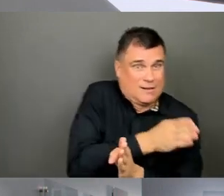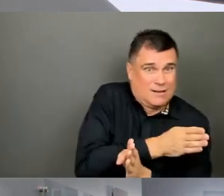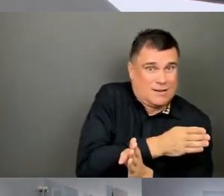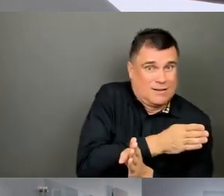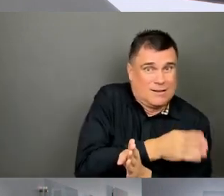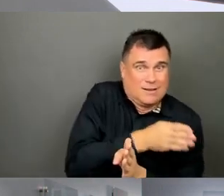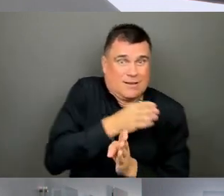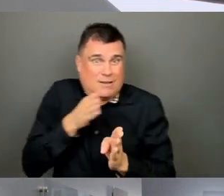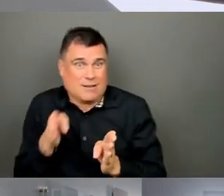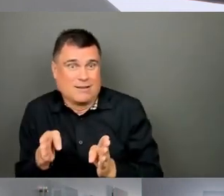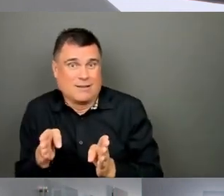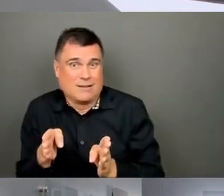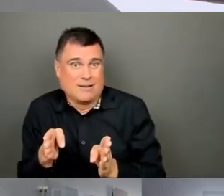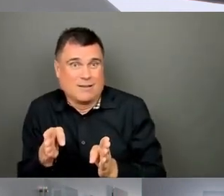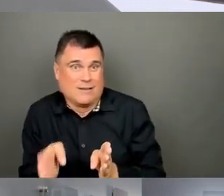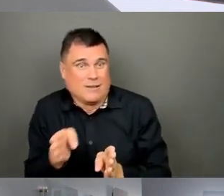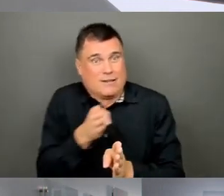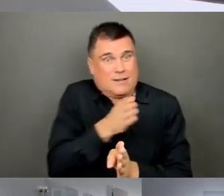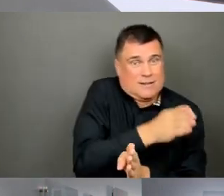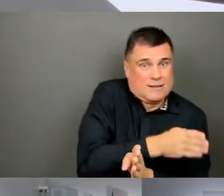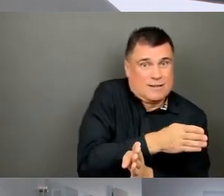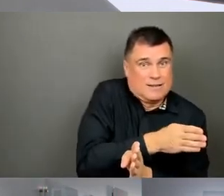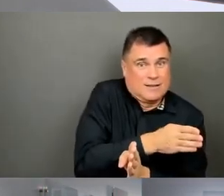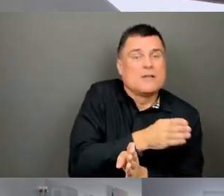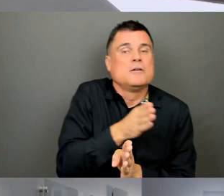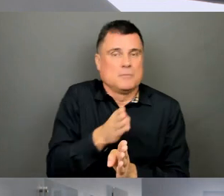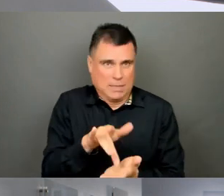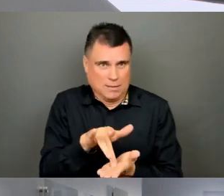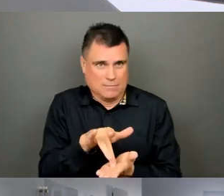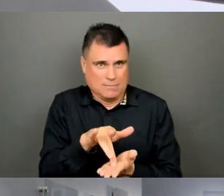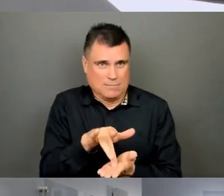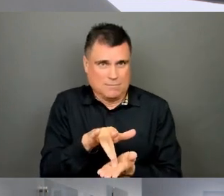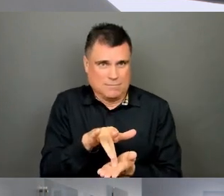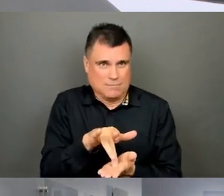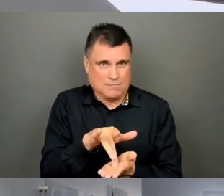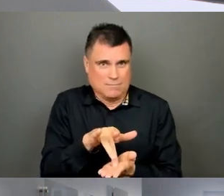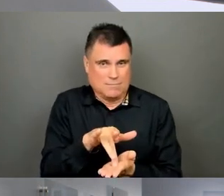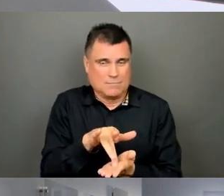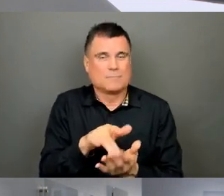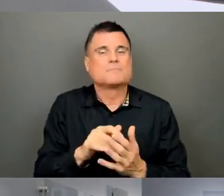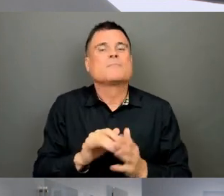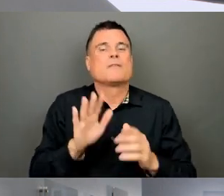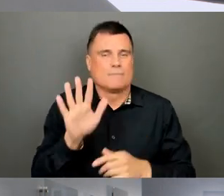left, together, right, together. Left, together, right, together. Stop.